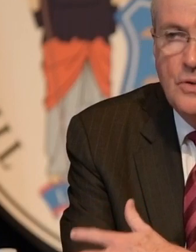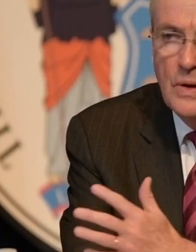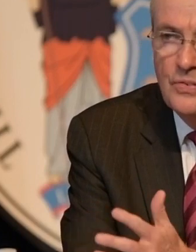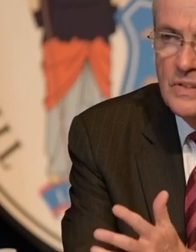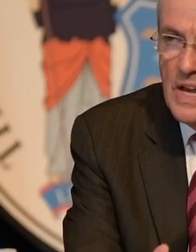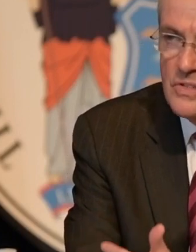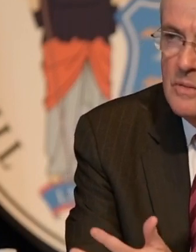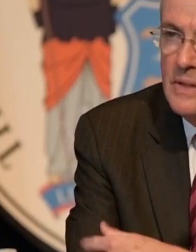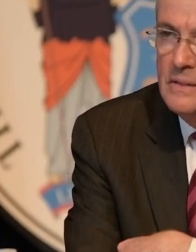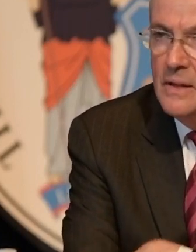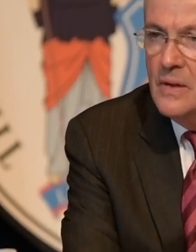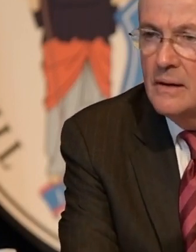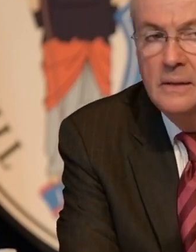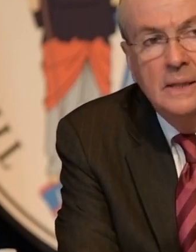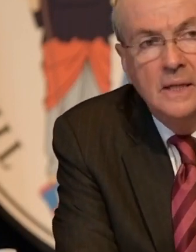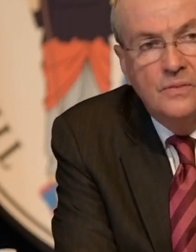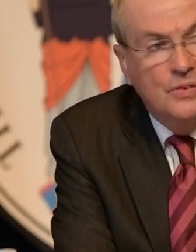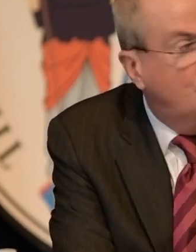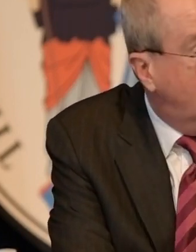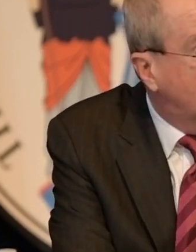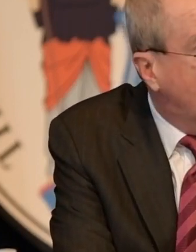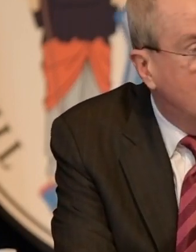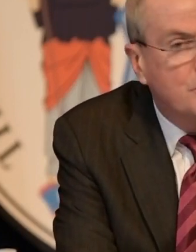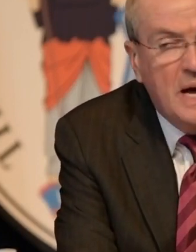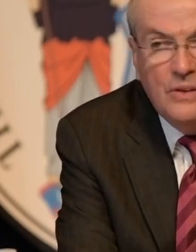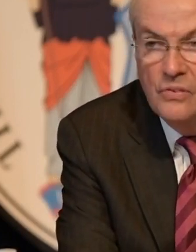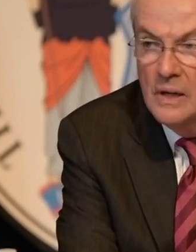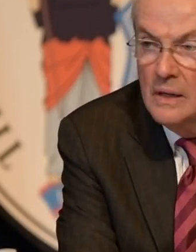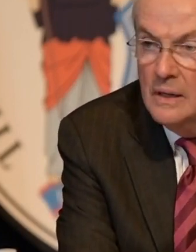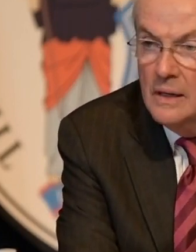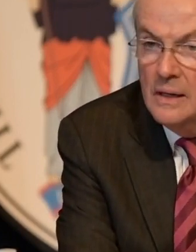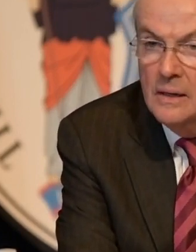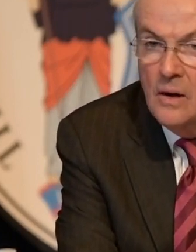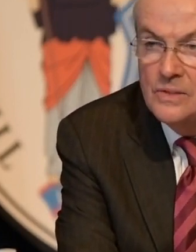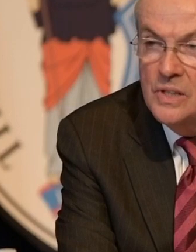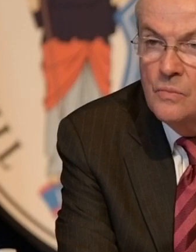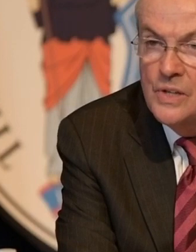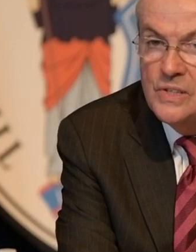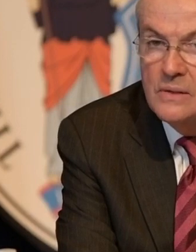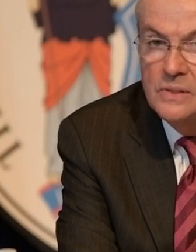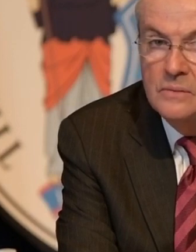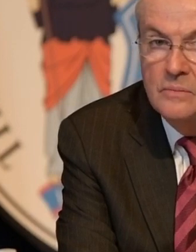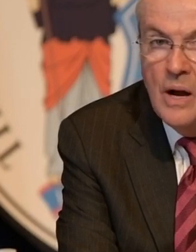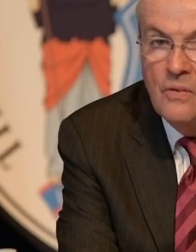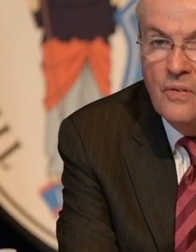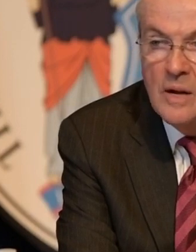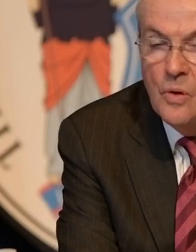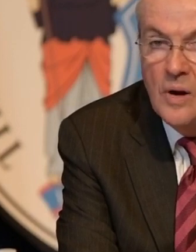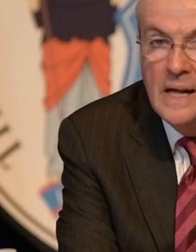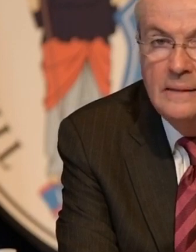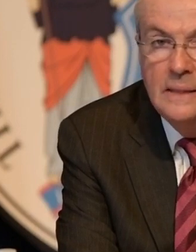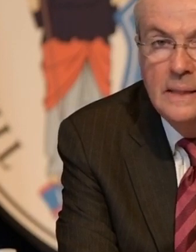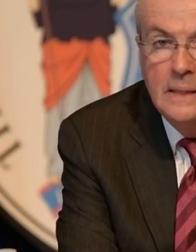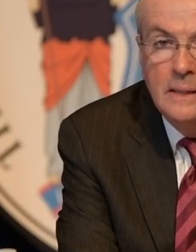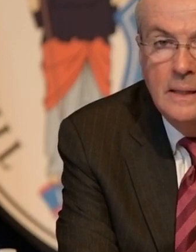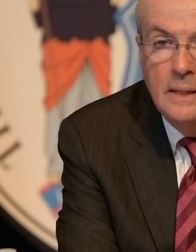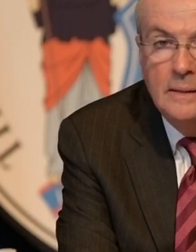an increase in testing being done there versus some trouble spots. Our team reached out to Mayor Frank